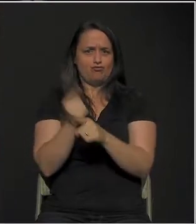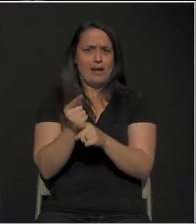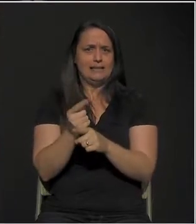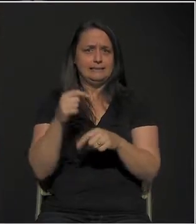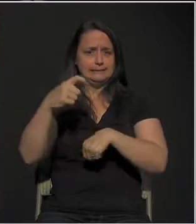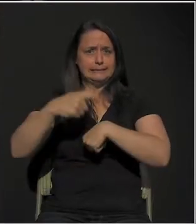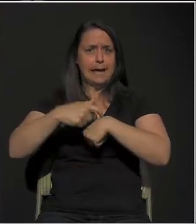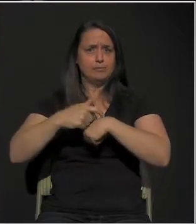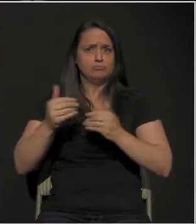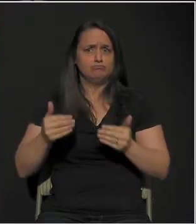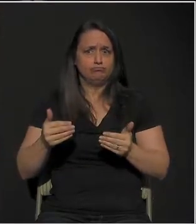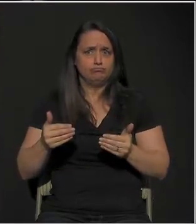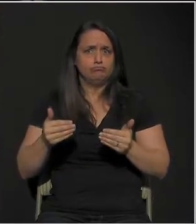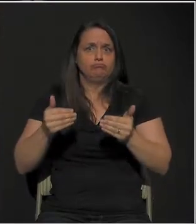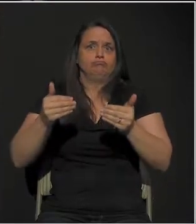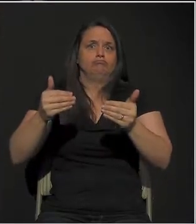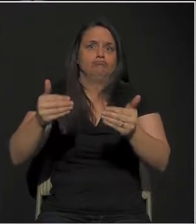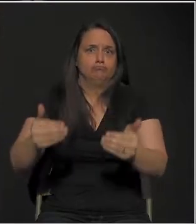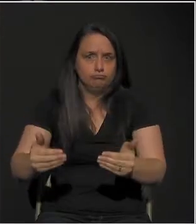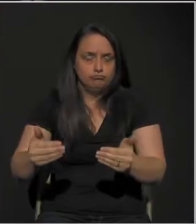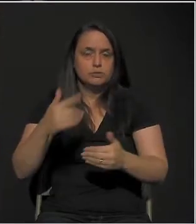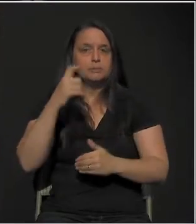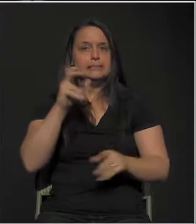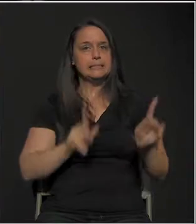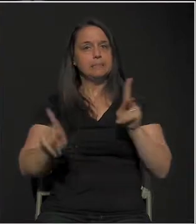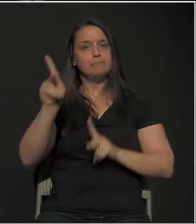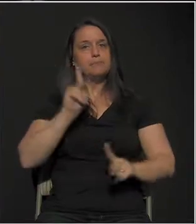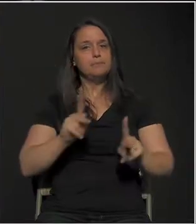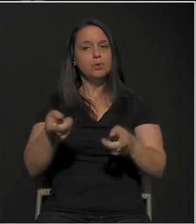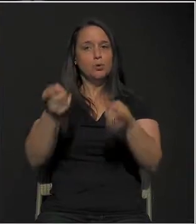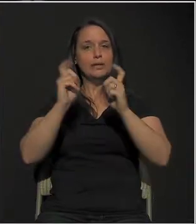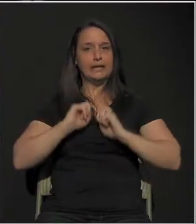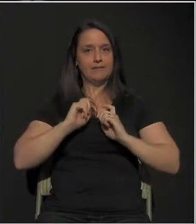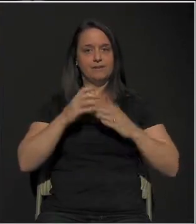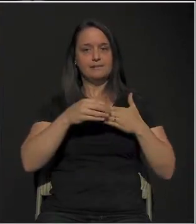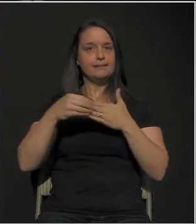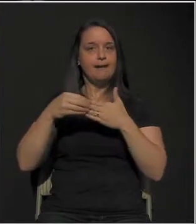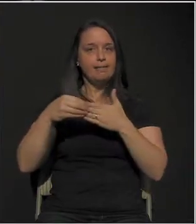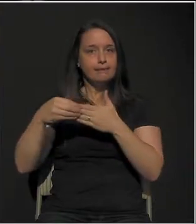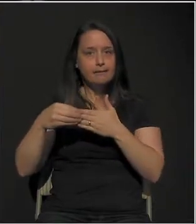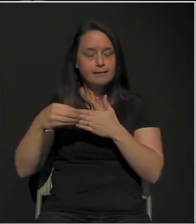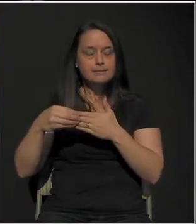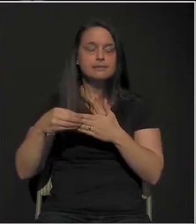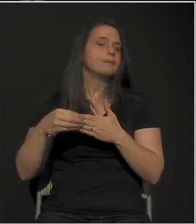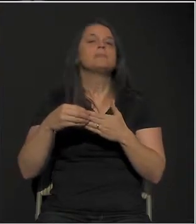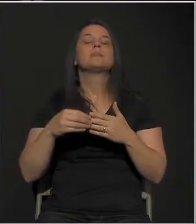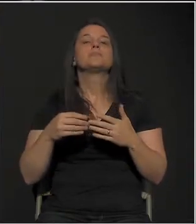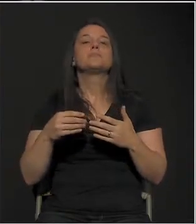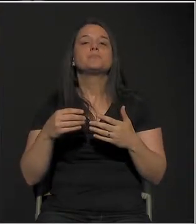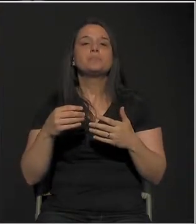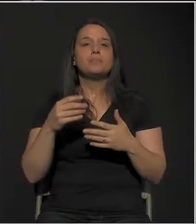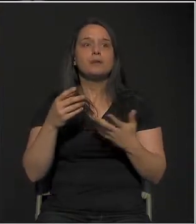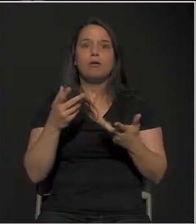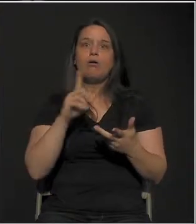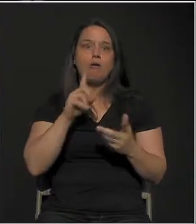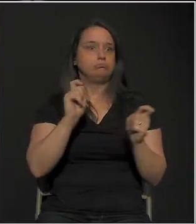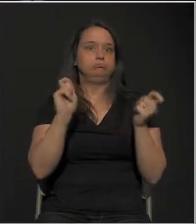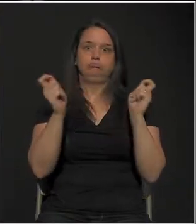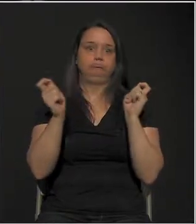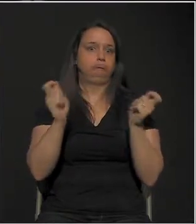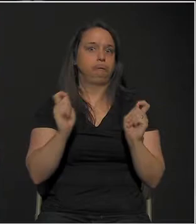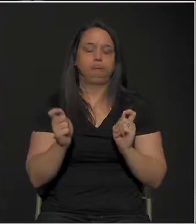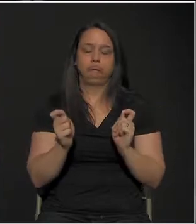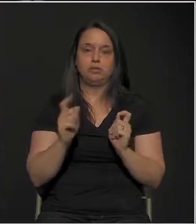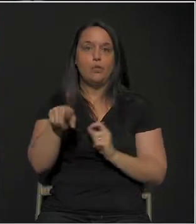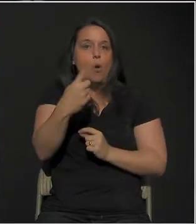guidelines that we get from, you know, the people who are supposed to know are consistently changing. That seems to be the only constant that we have, is that things are always